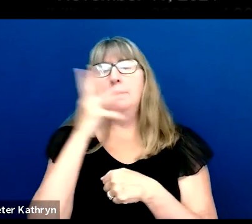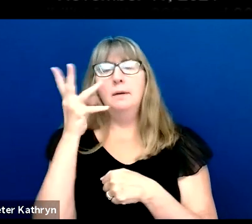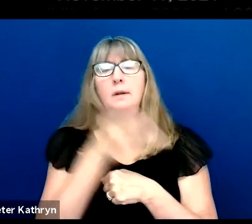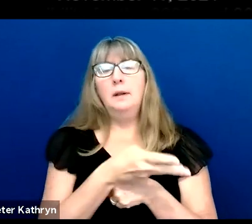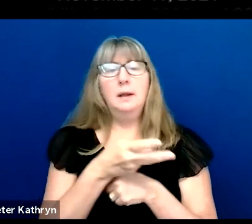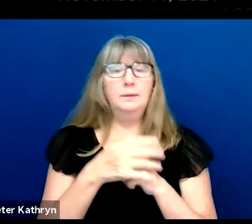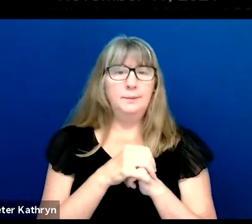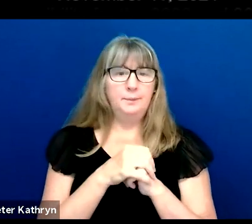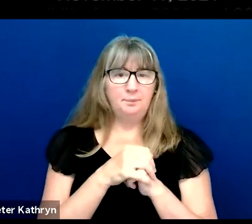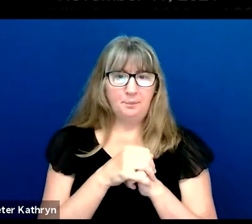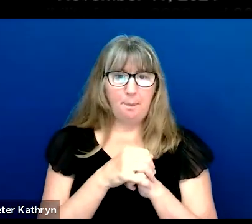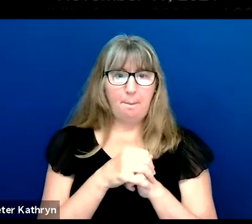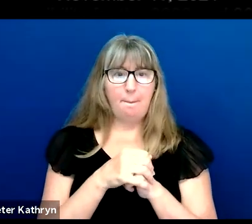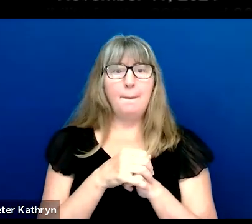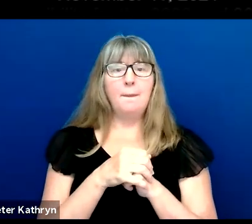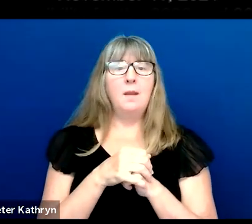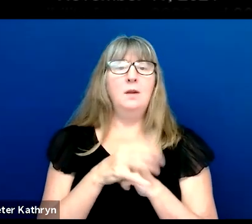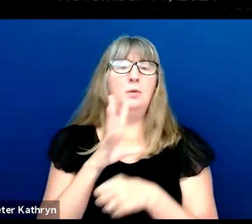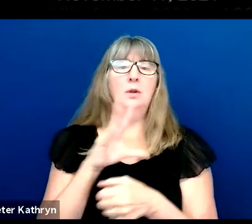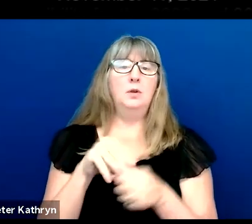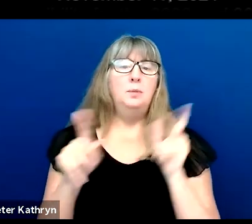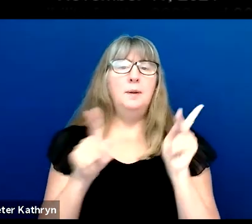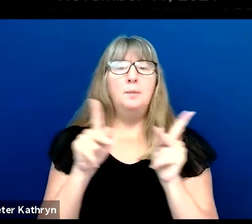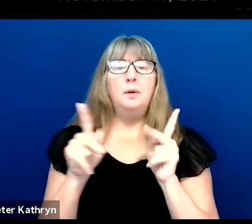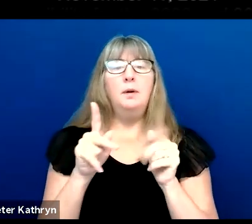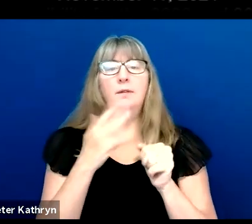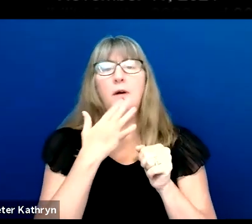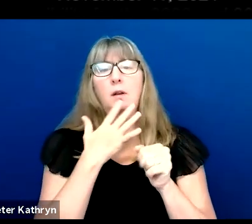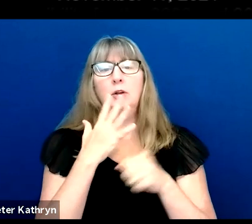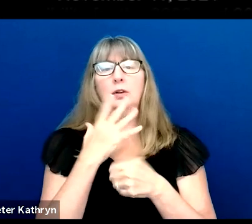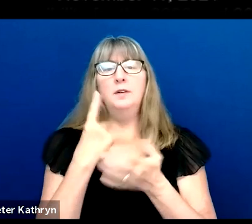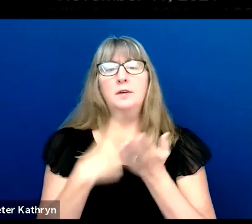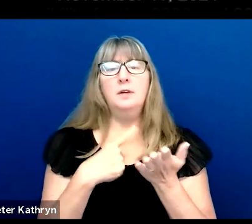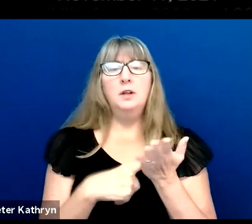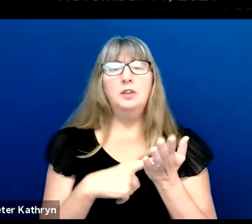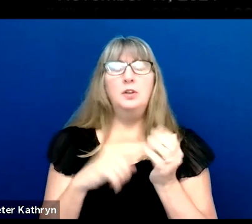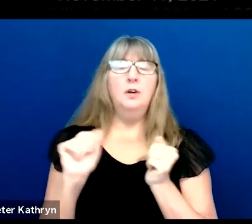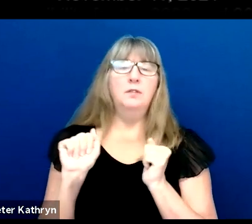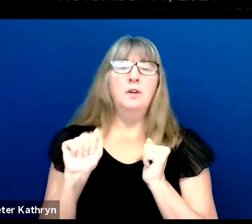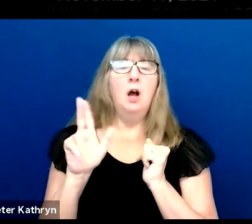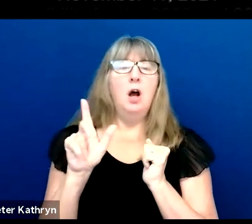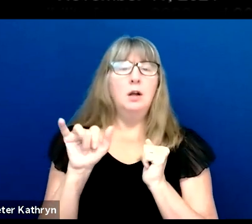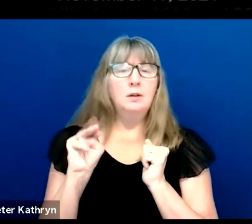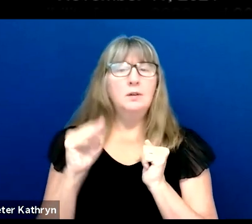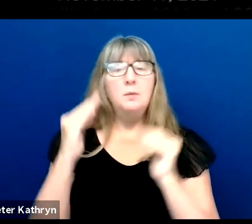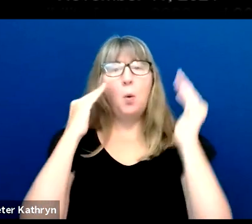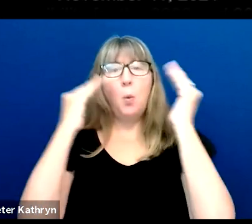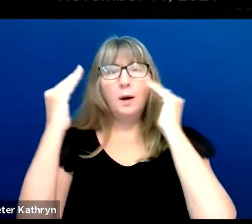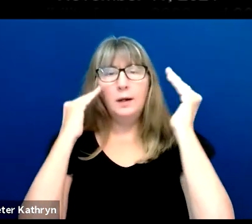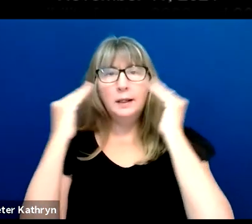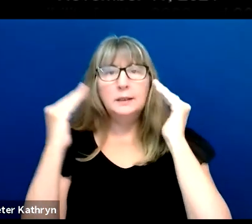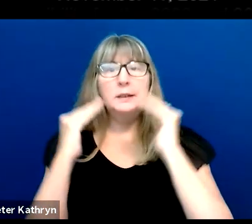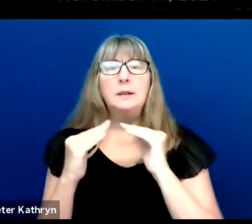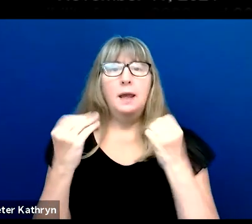autistic people of color in discussion of autism and surrounding autism awareness efforts across the country.